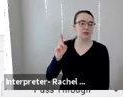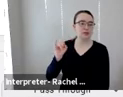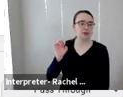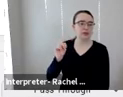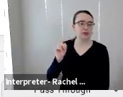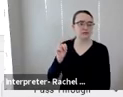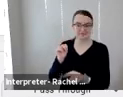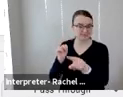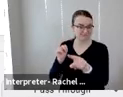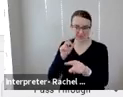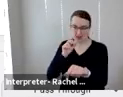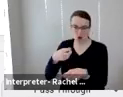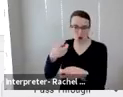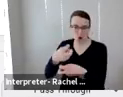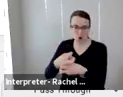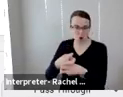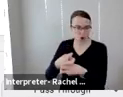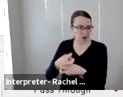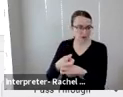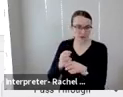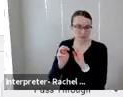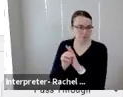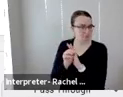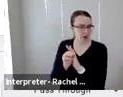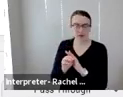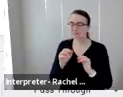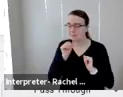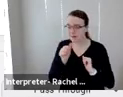a hard model to make in CAD.